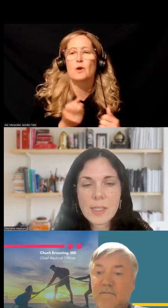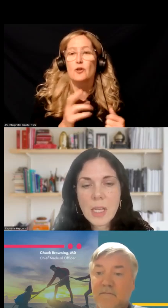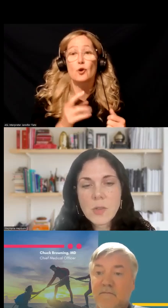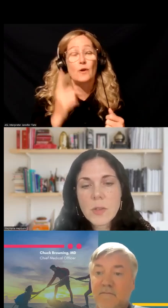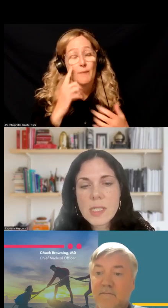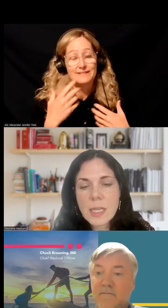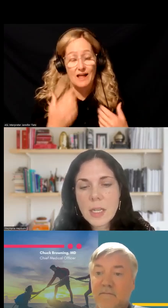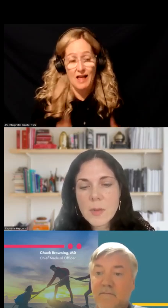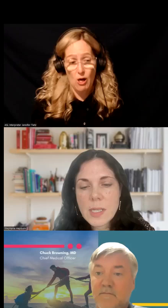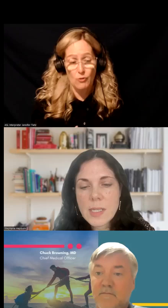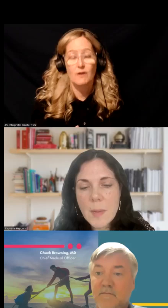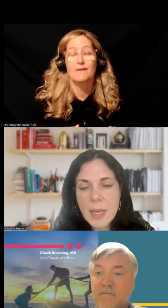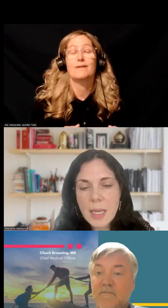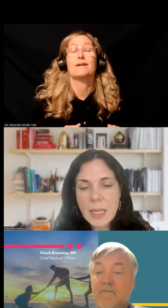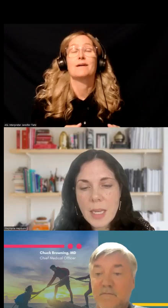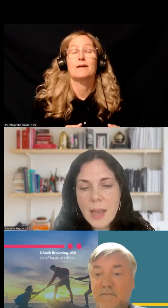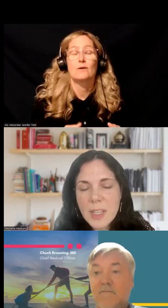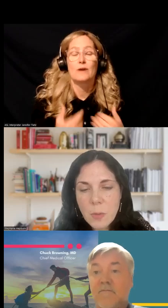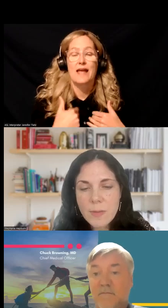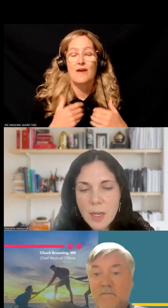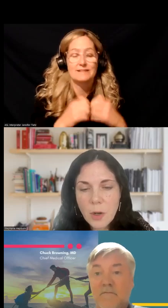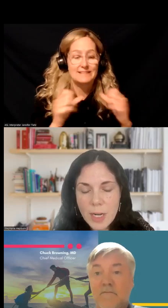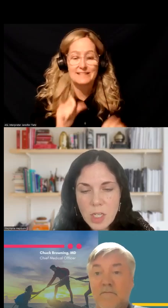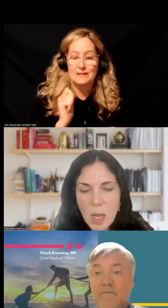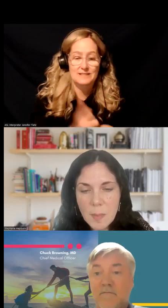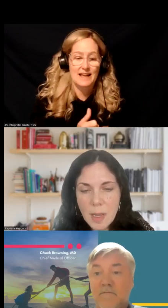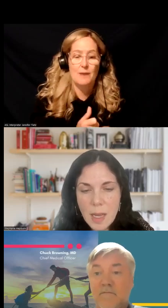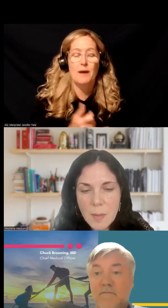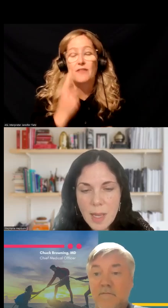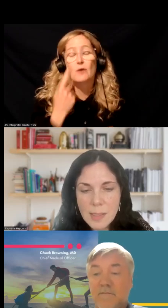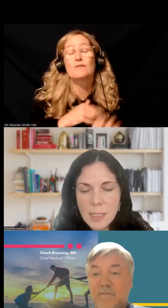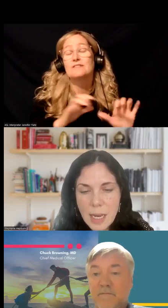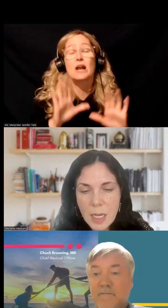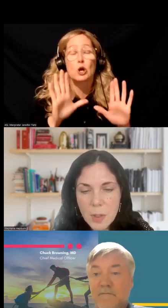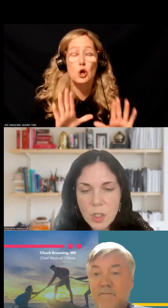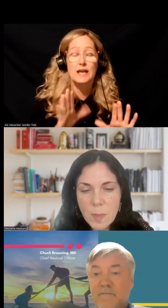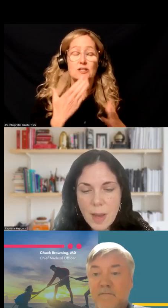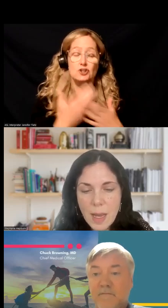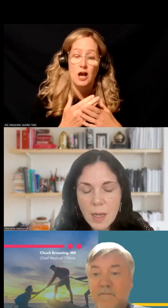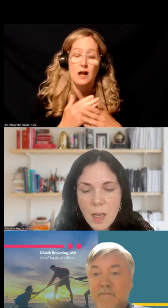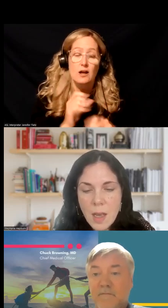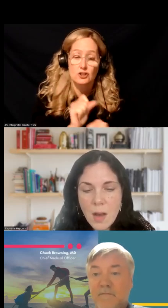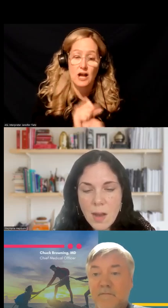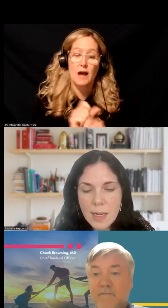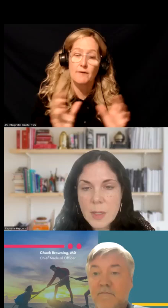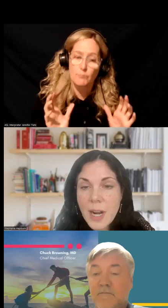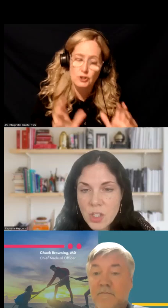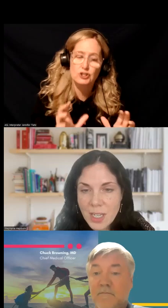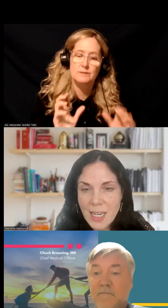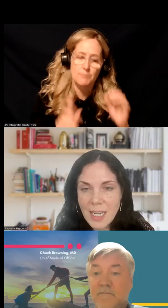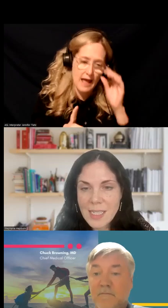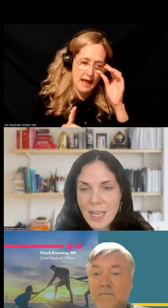you have this sort of, systemic, I feel like we've done a great job as a society pushing back